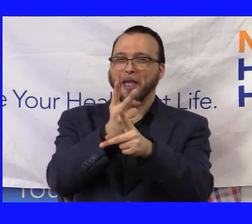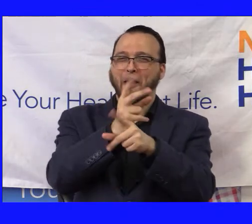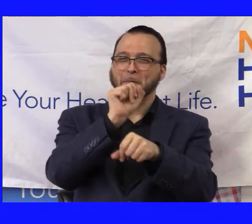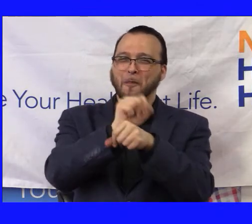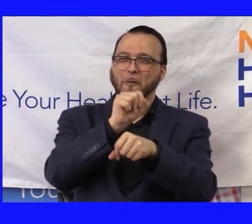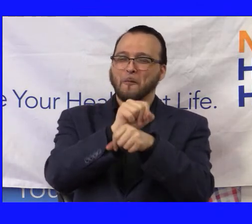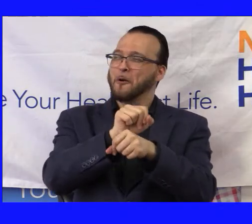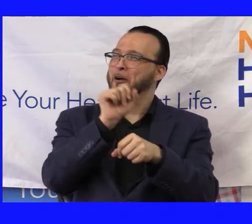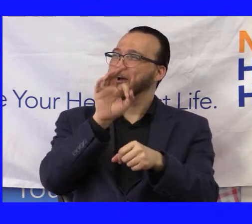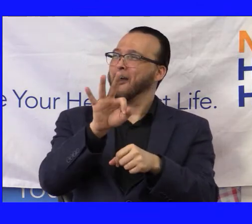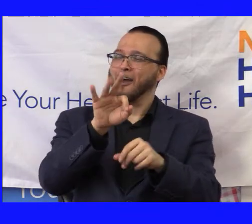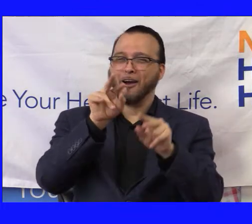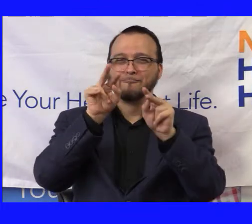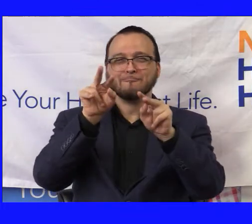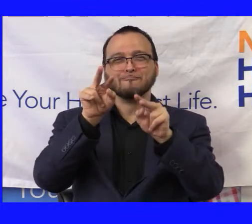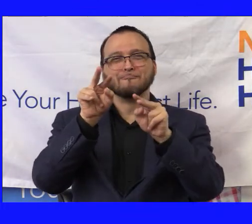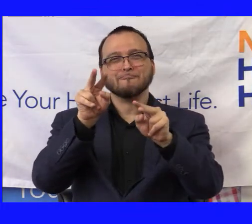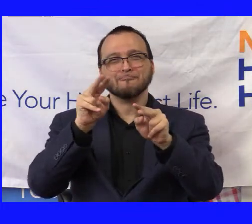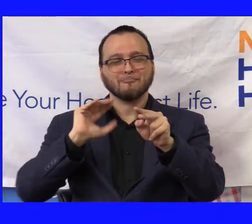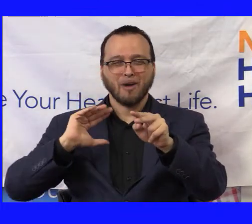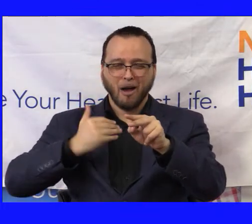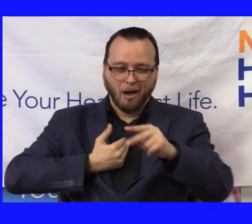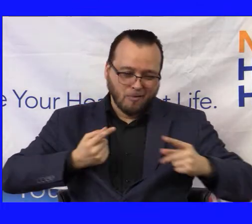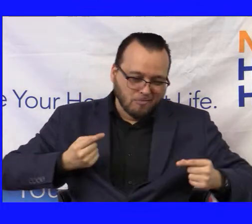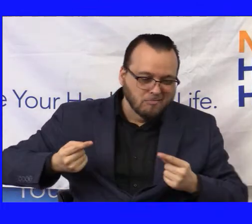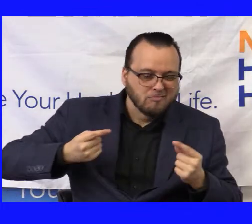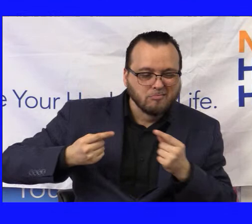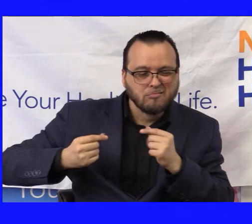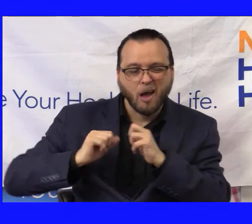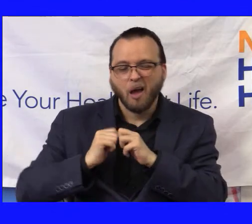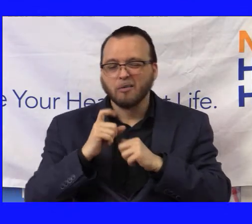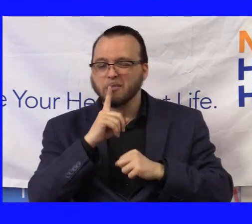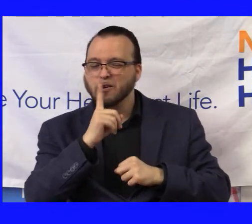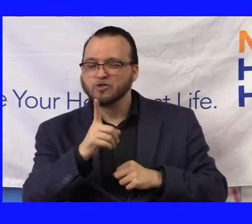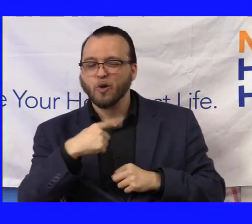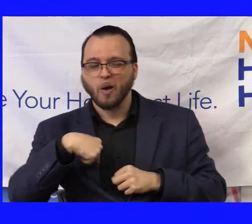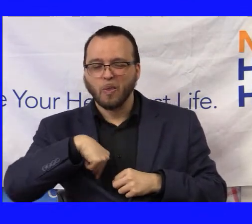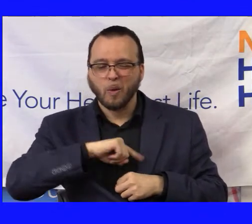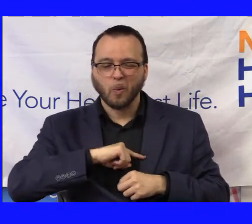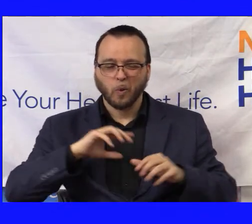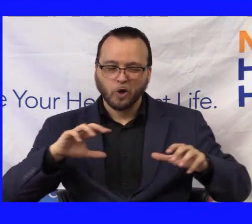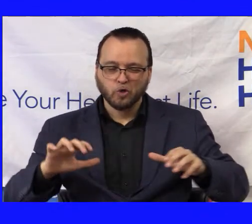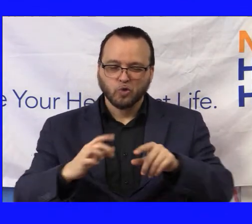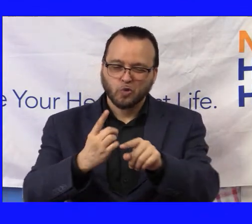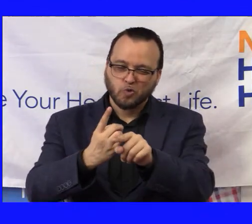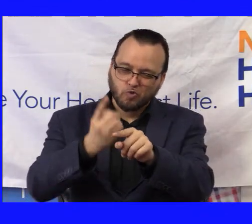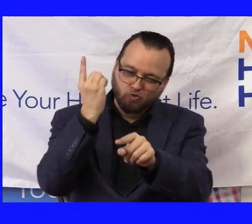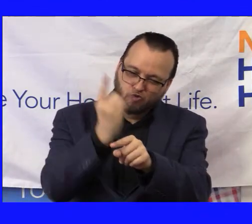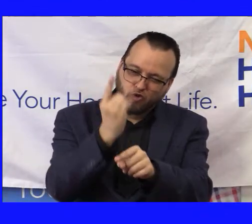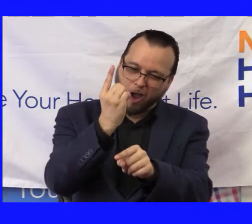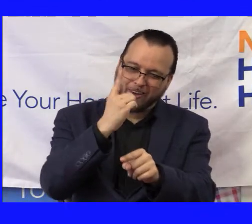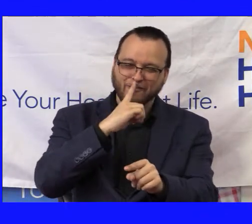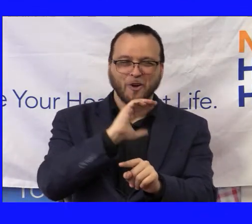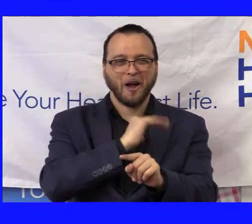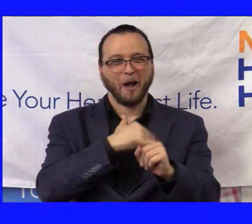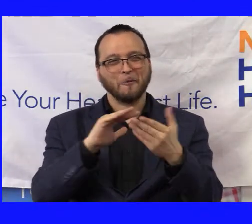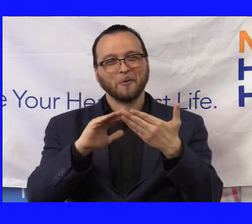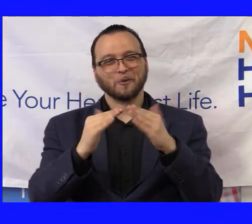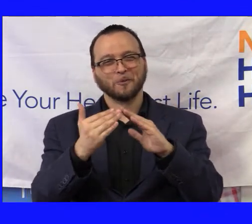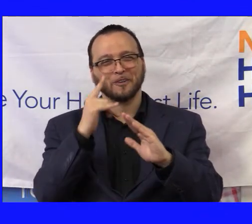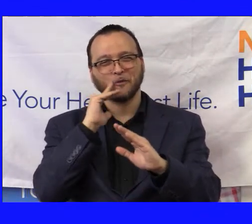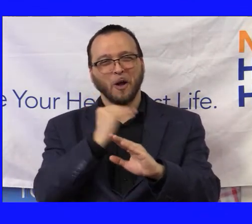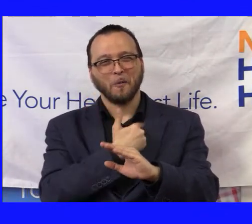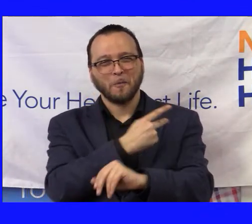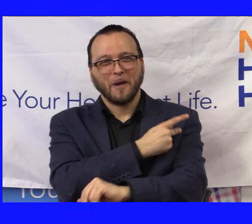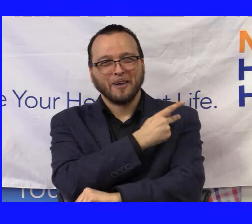looking reflectively our practices and ensuring that we do right for our communities and our patients. So I